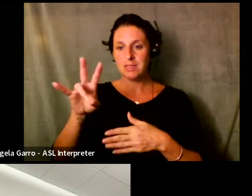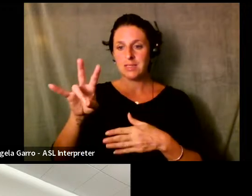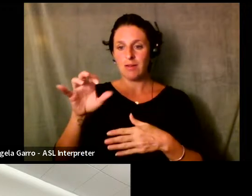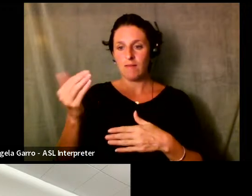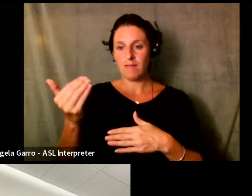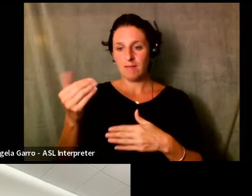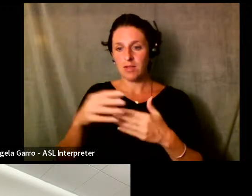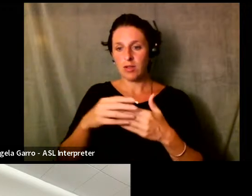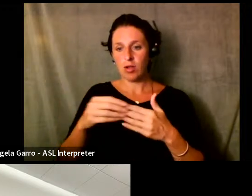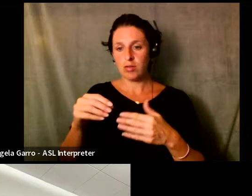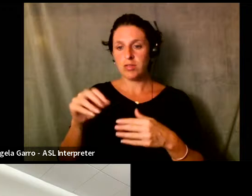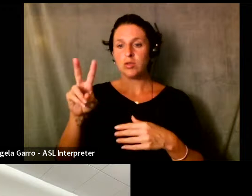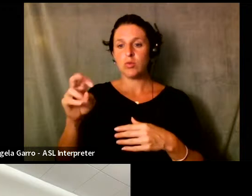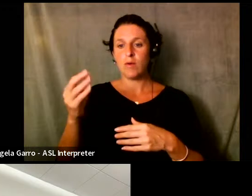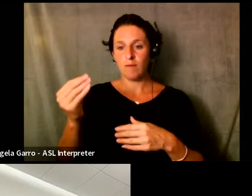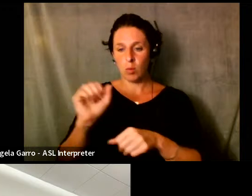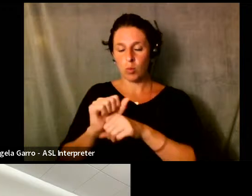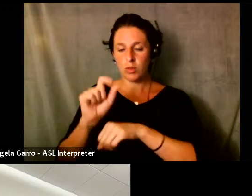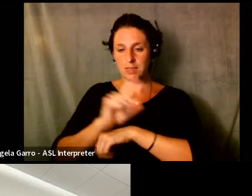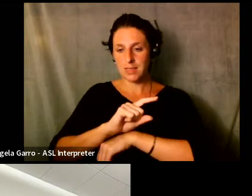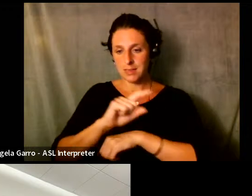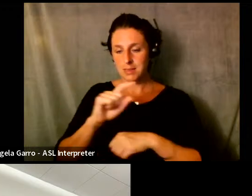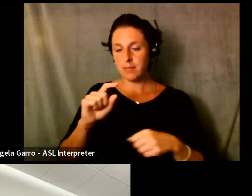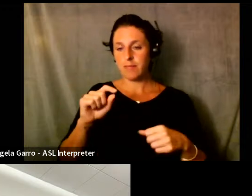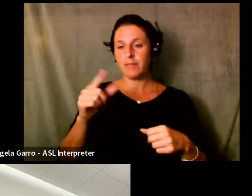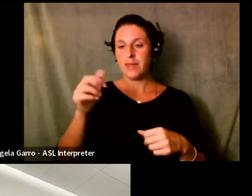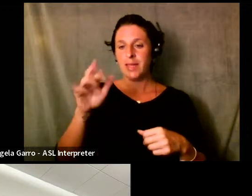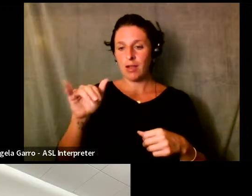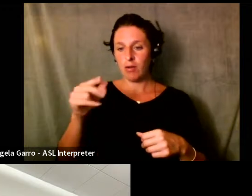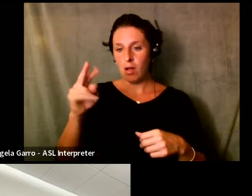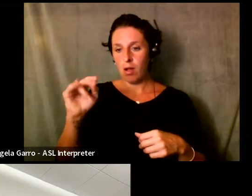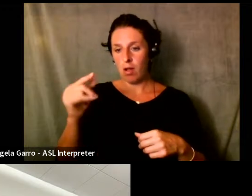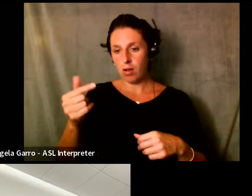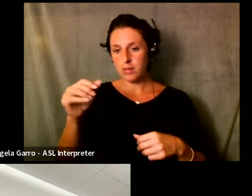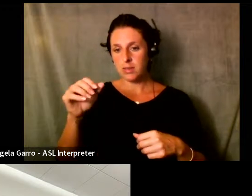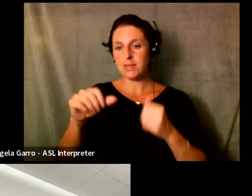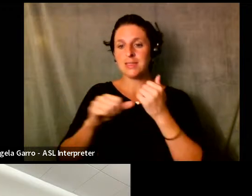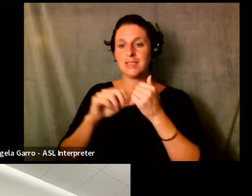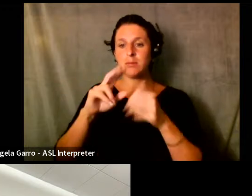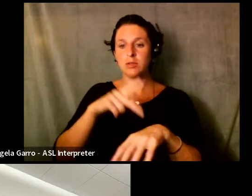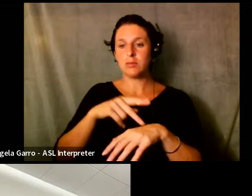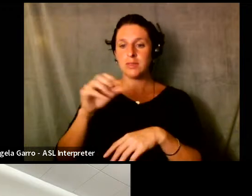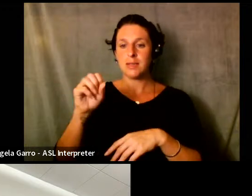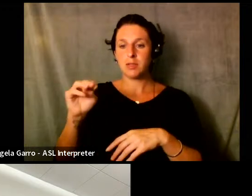$206,715 at 214 workdays. Gary Hong, assistant principal, San Mateo High School,